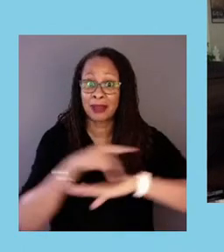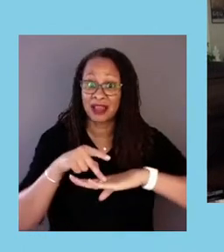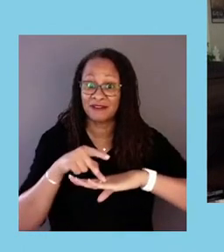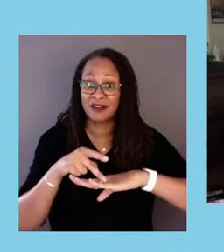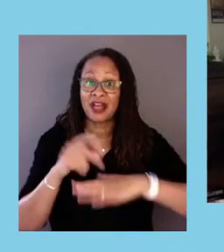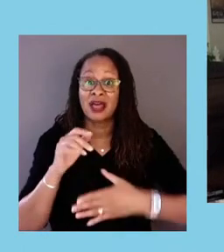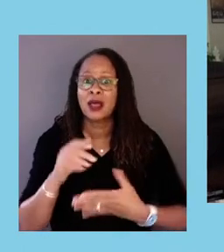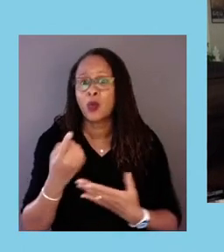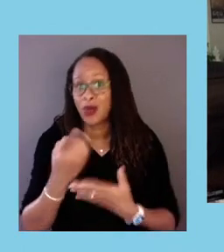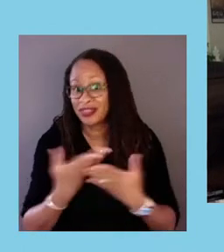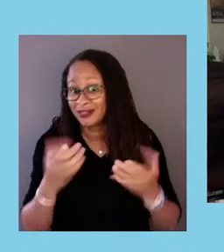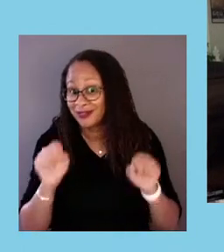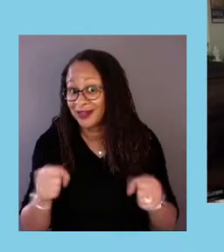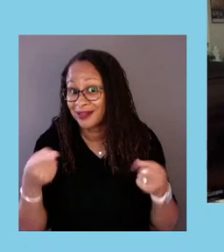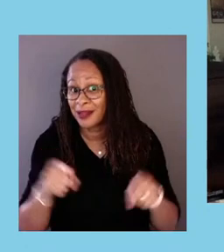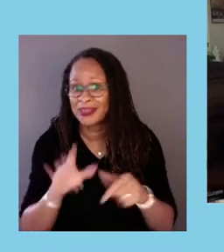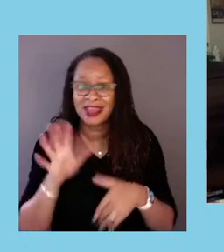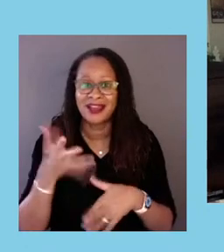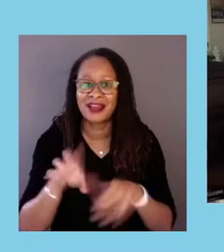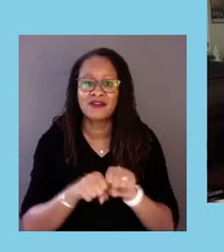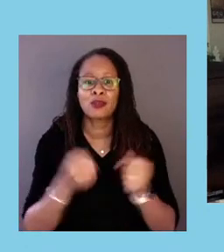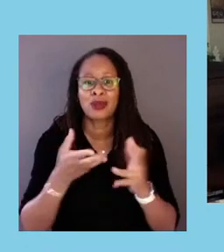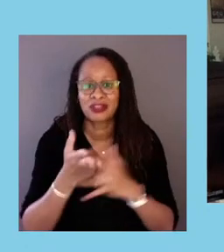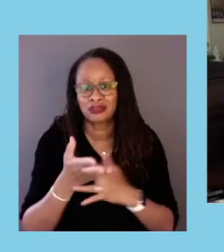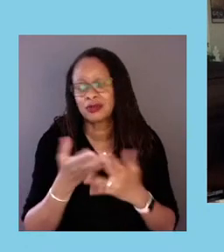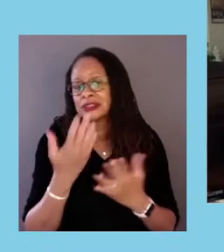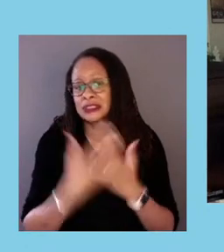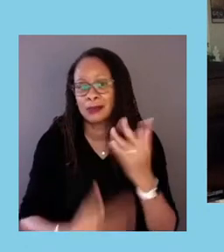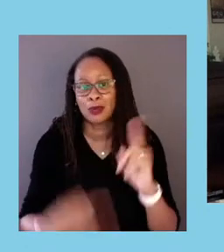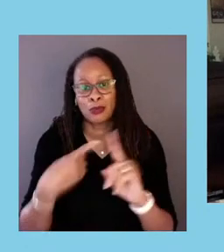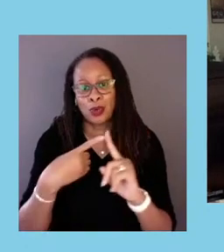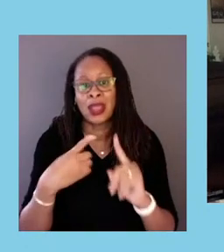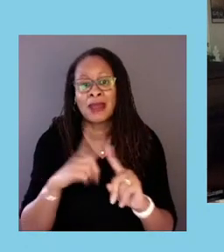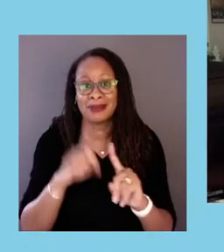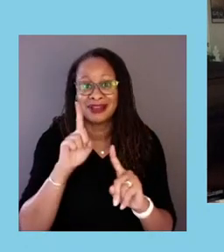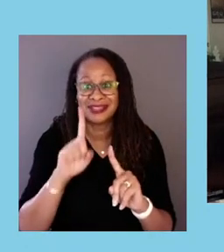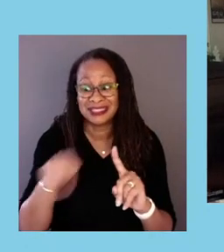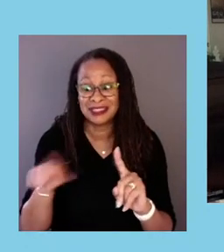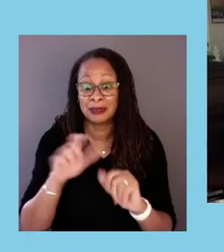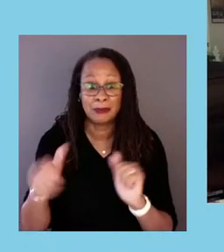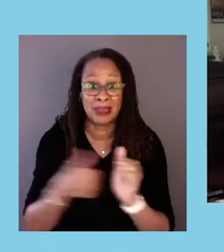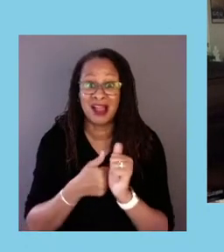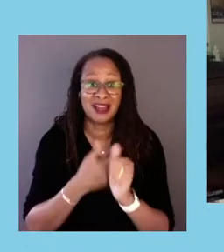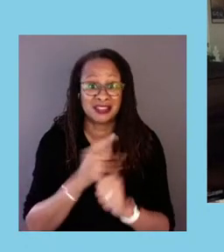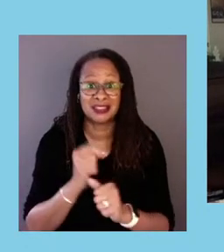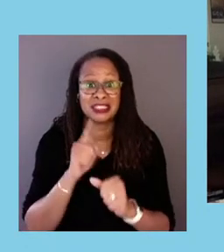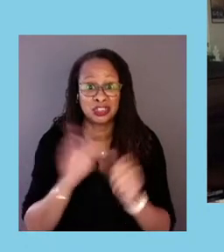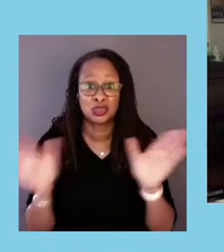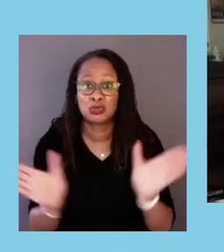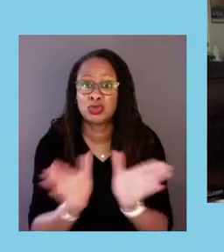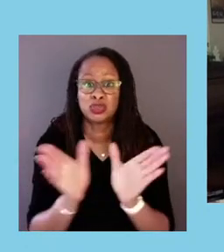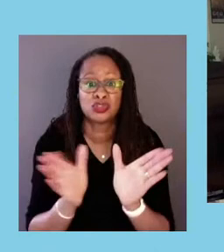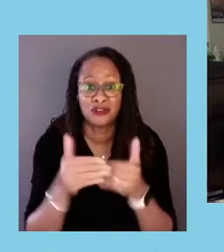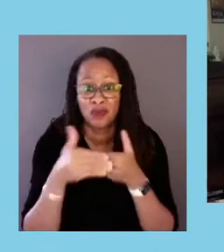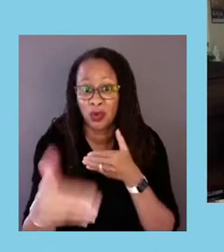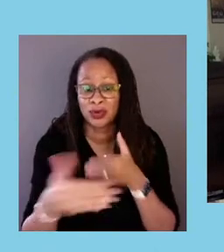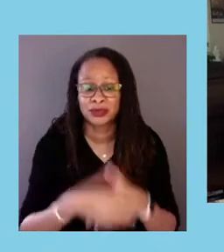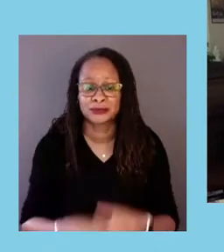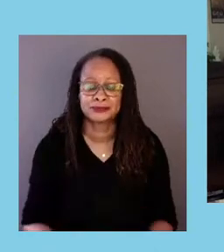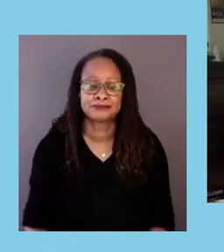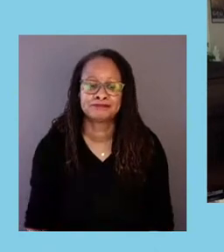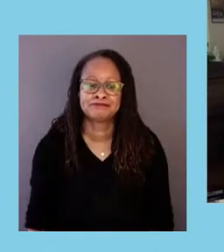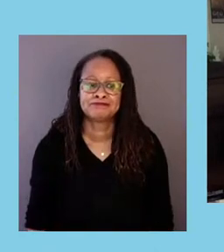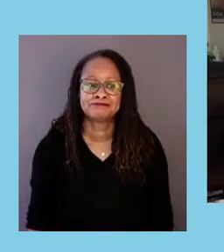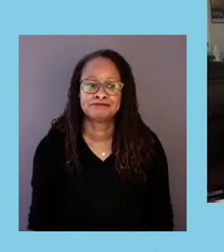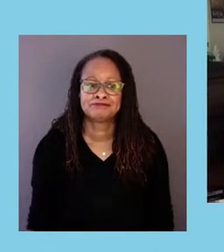happen is that kind of a breakthrough at some point, but they would have to be behind it, frankly. They'd have to really push that forward. Sorry. I